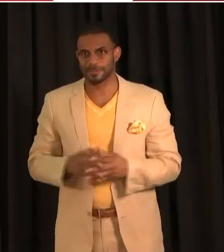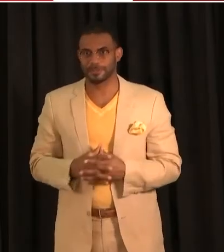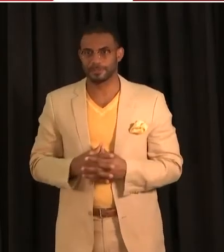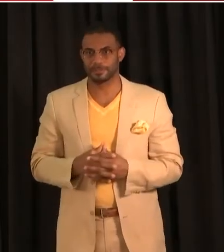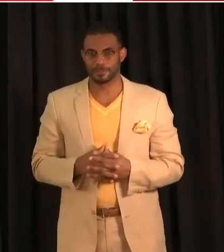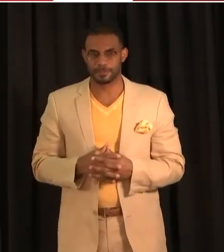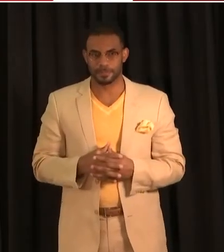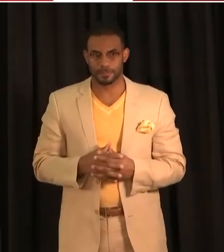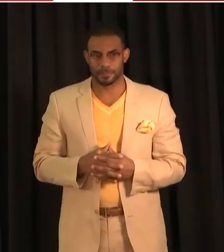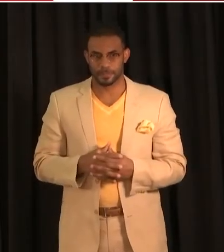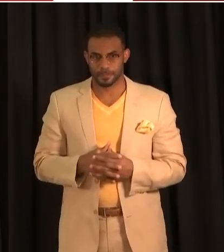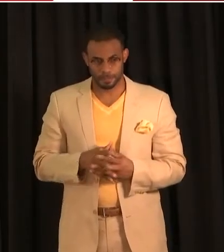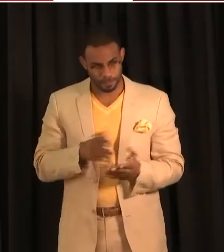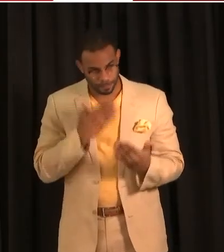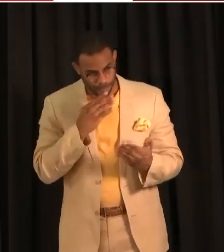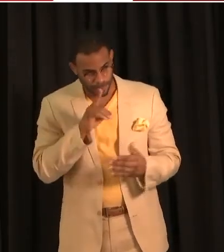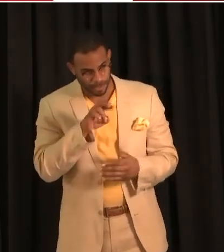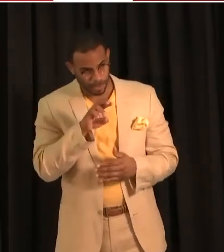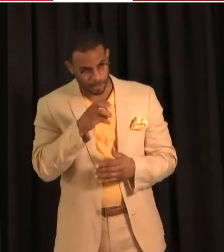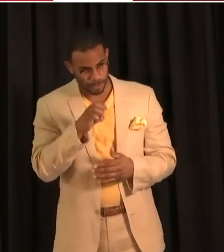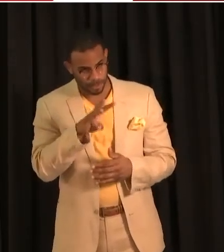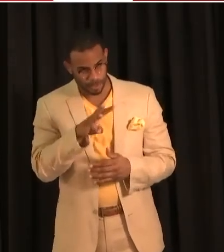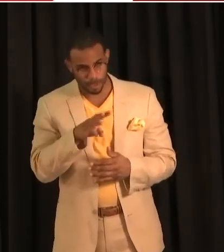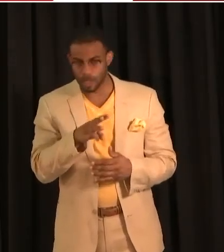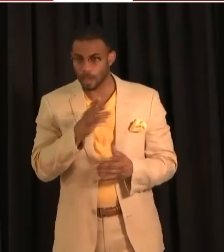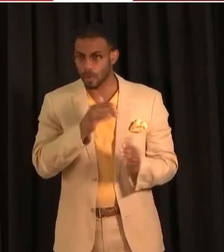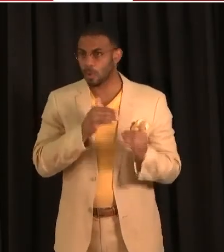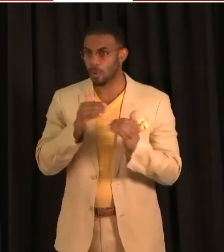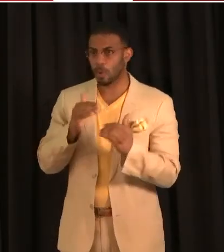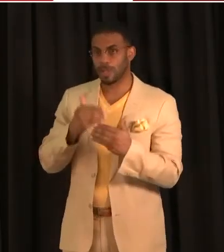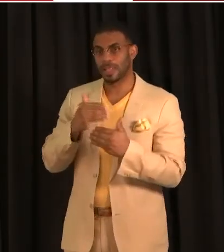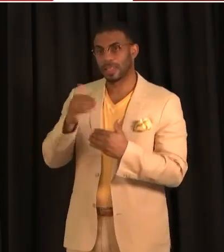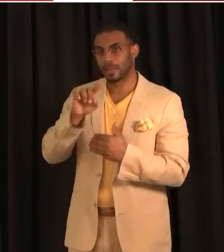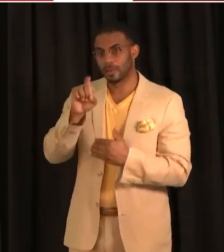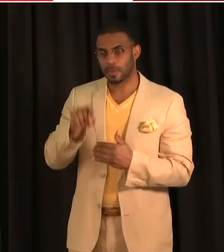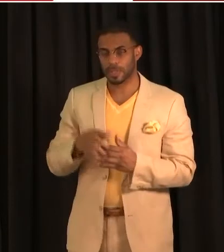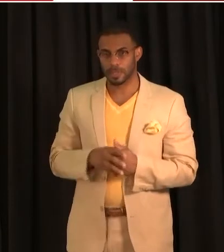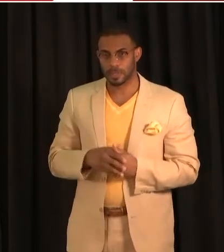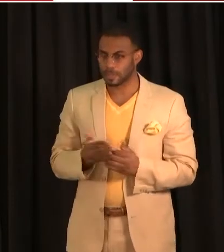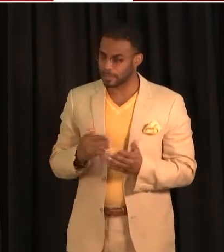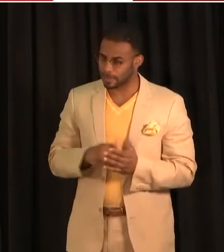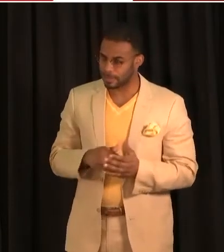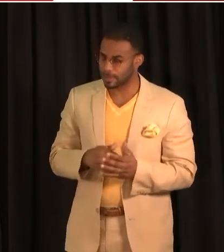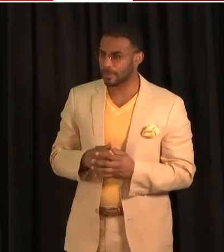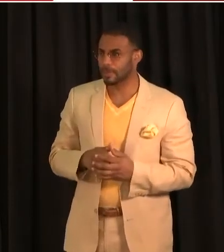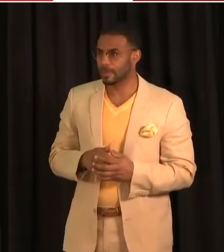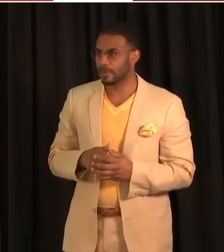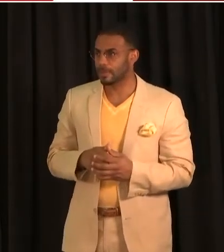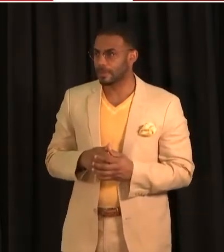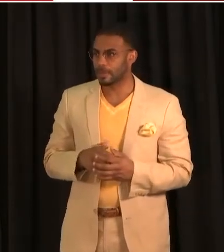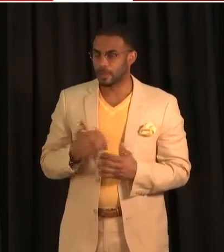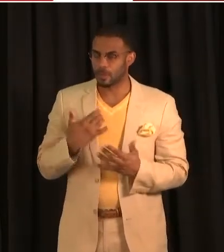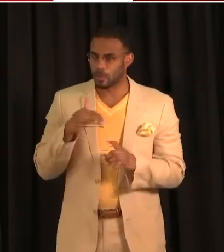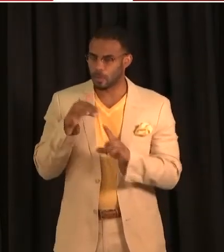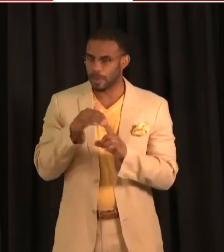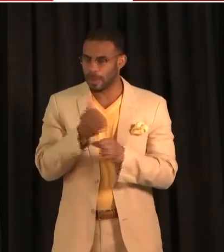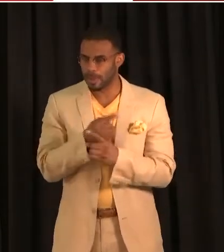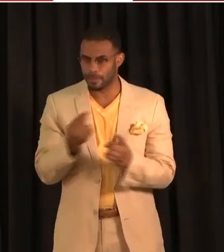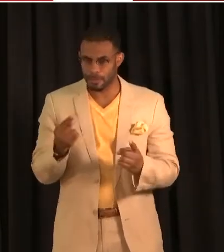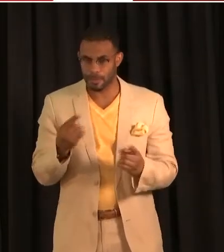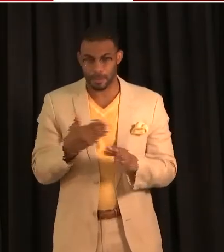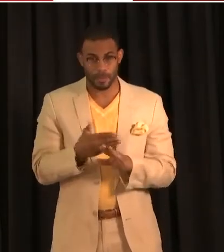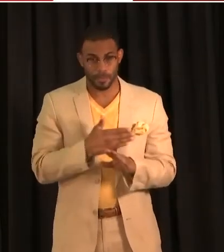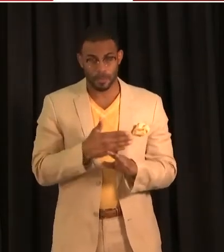well. Thank you, Dr. Shaw. We're going to go to our next question. Again, we want to